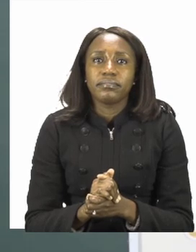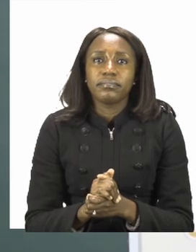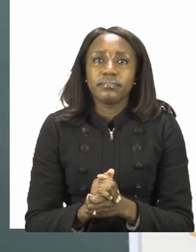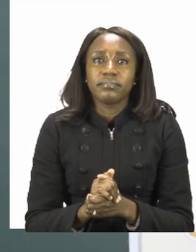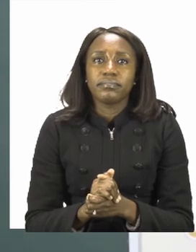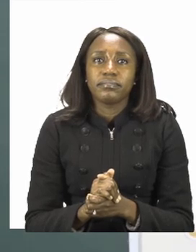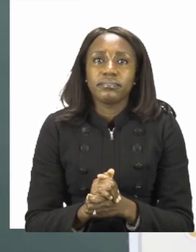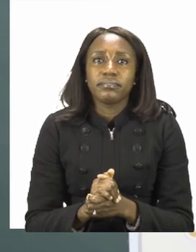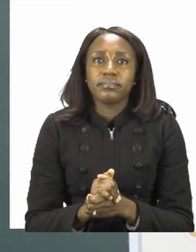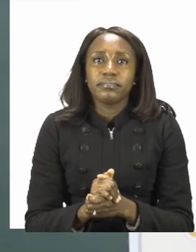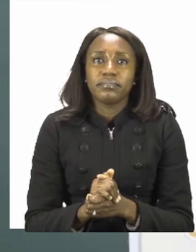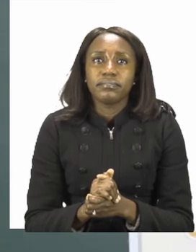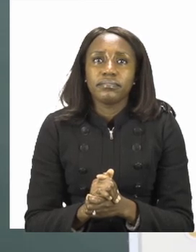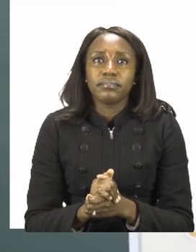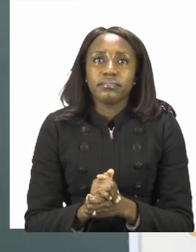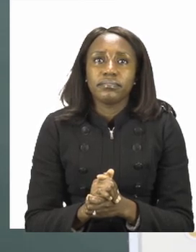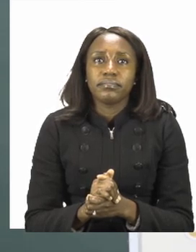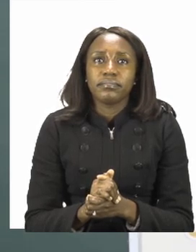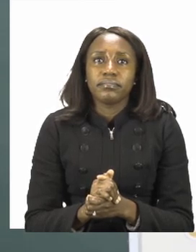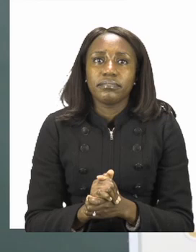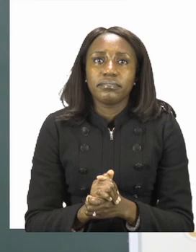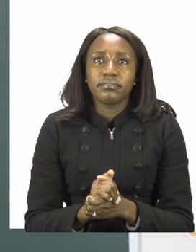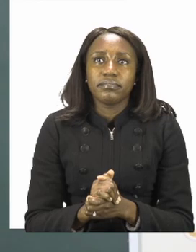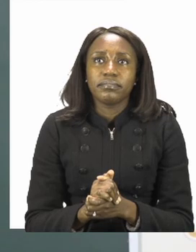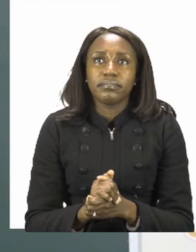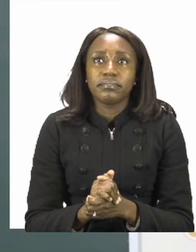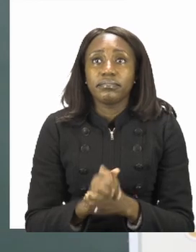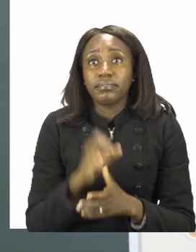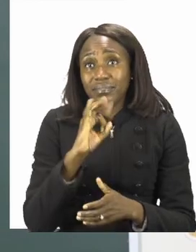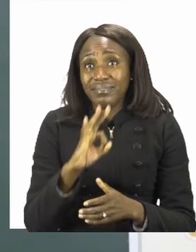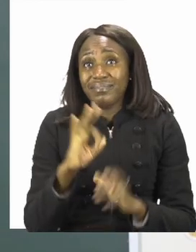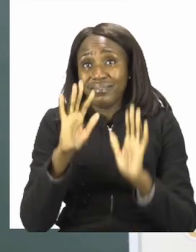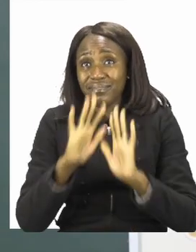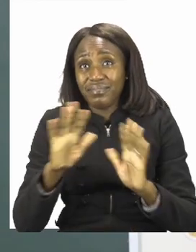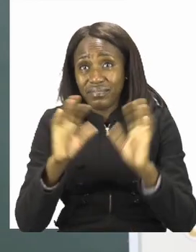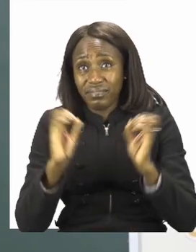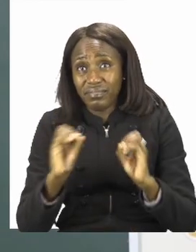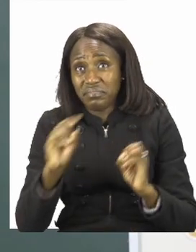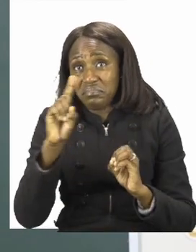make sure that if you don't have any, you can ask a mom,